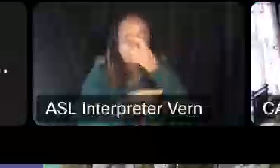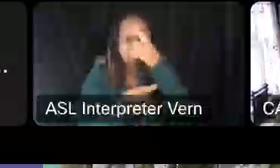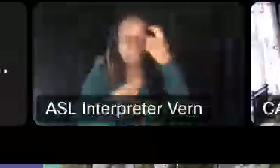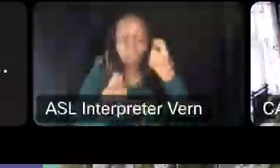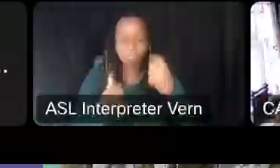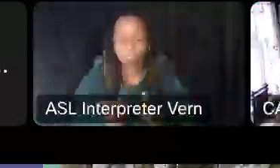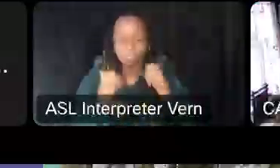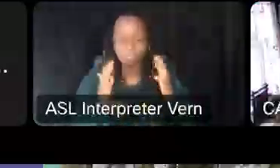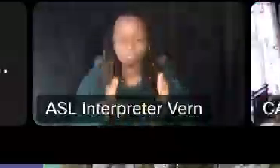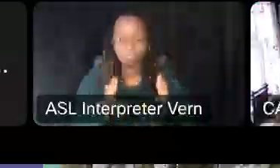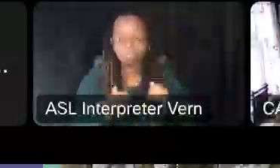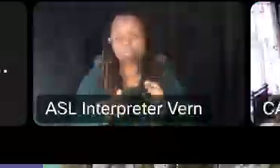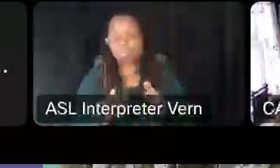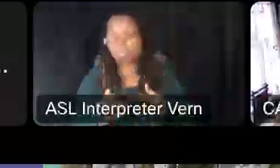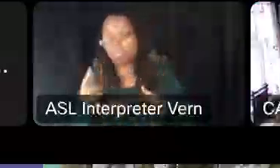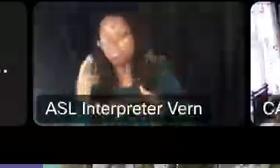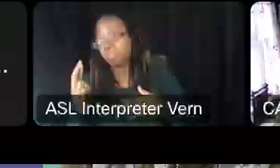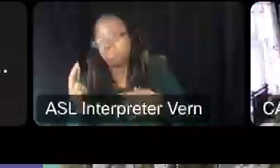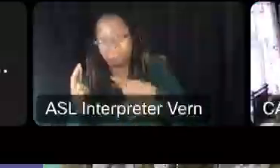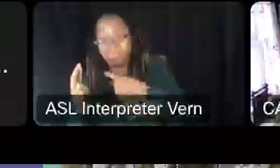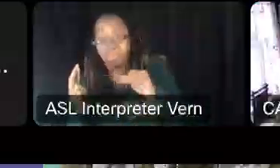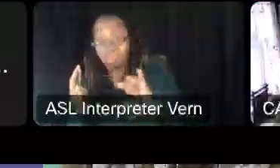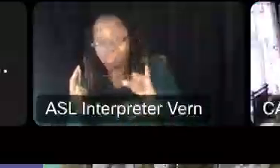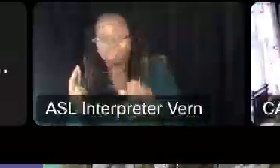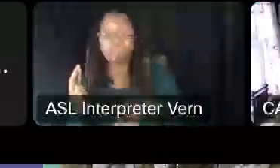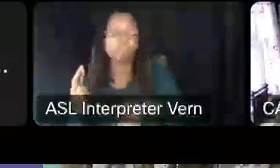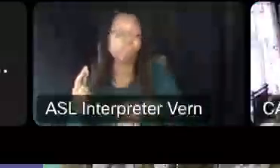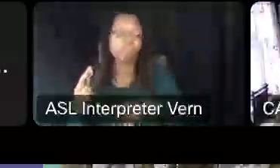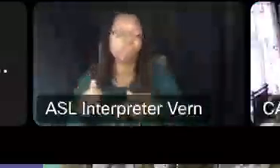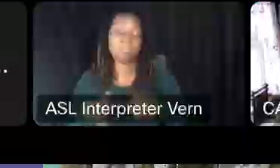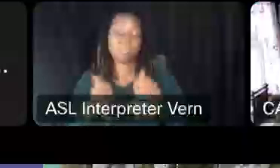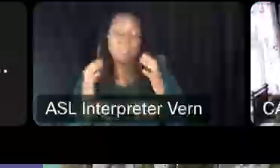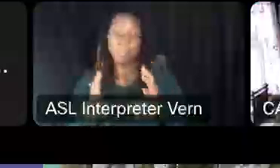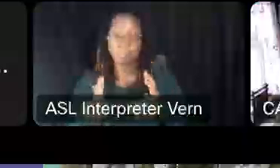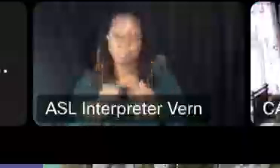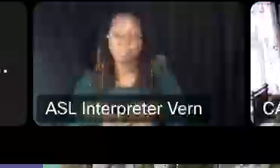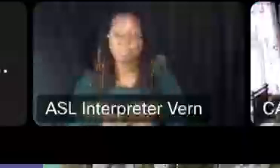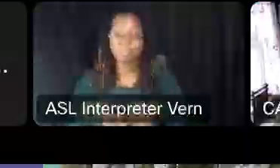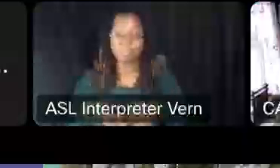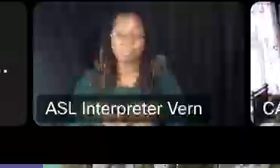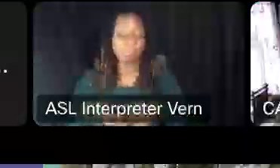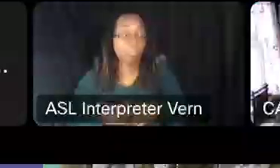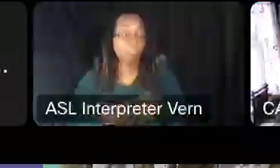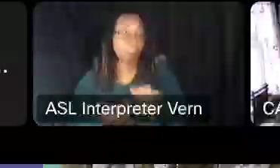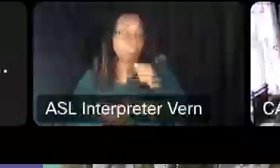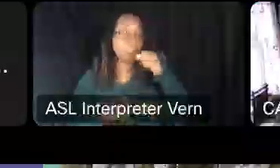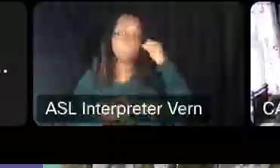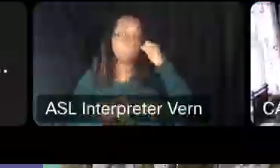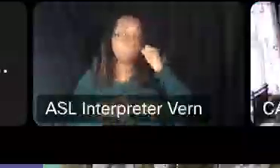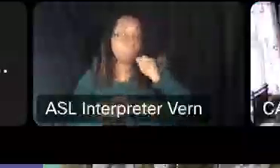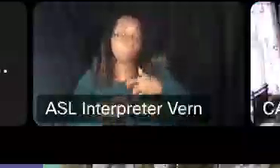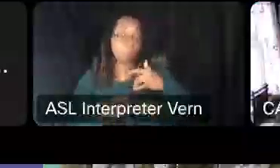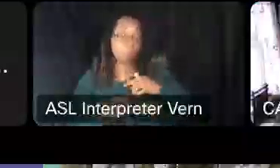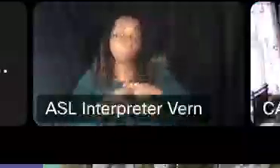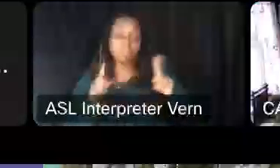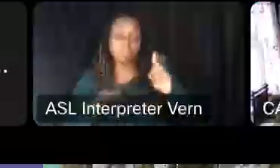than my best friends who are trauma survivors. I may be feeling differently today than I felt yesterday, and that trauma does